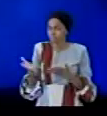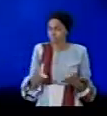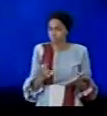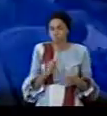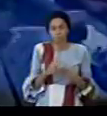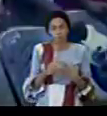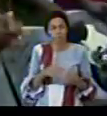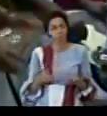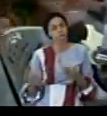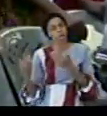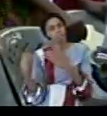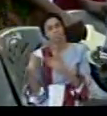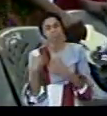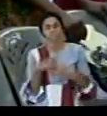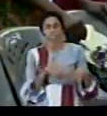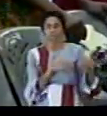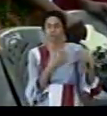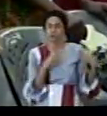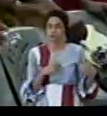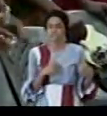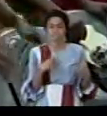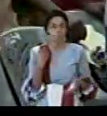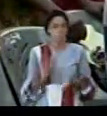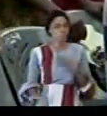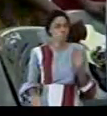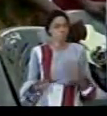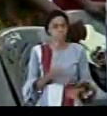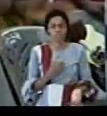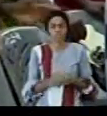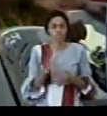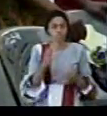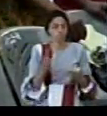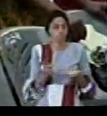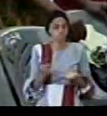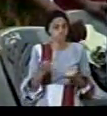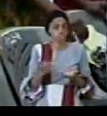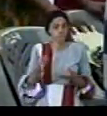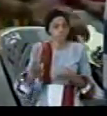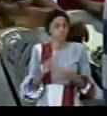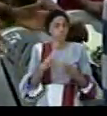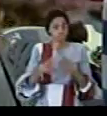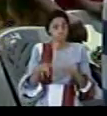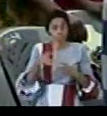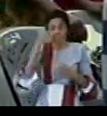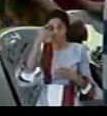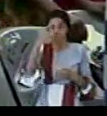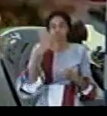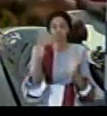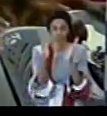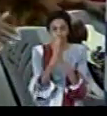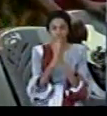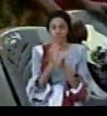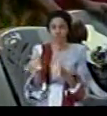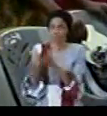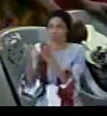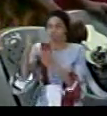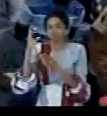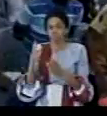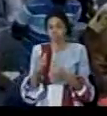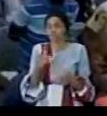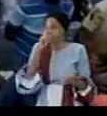from? As we come together tonight, believe in God that you will never go back on the